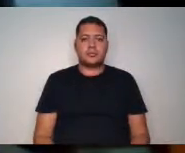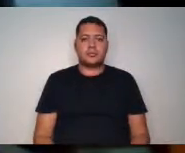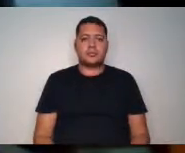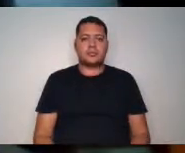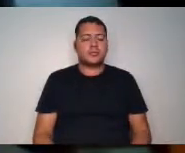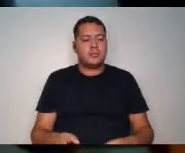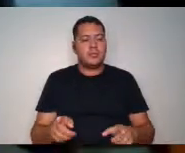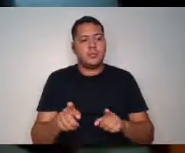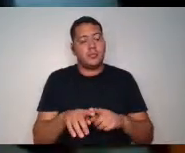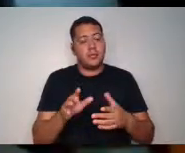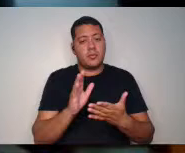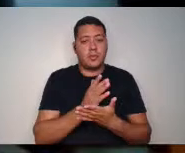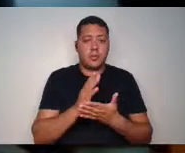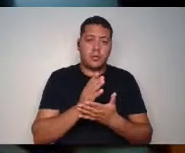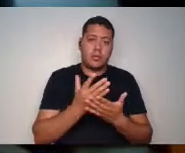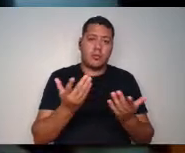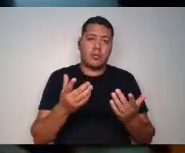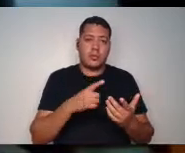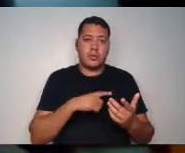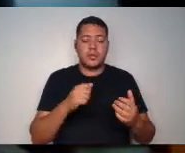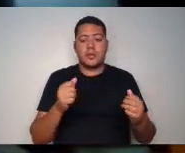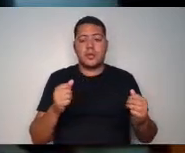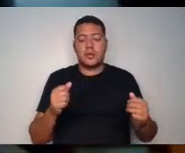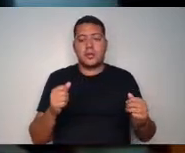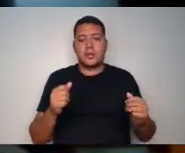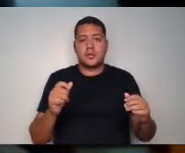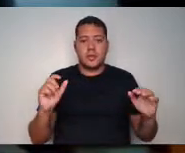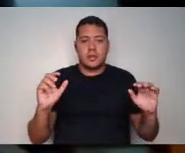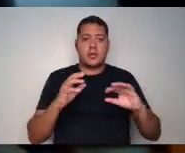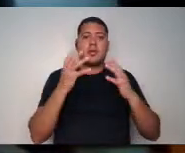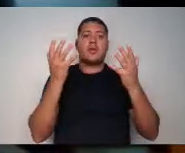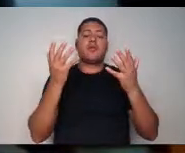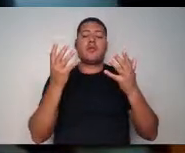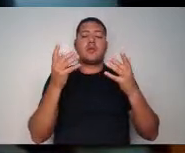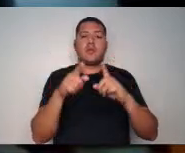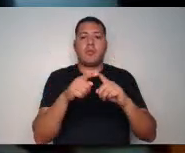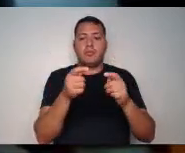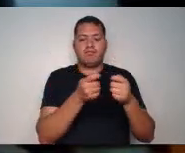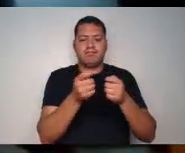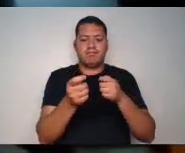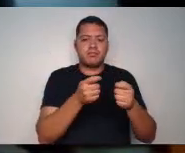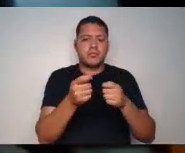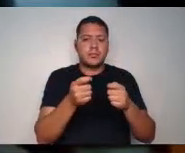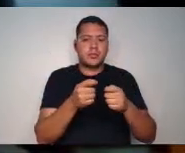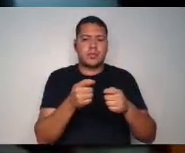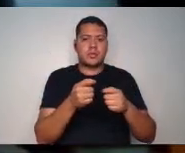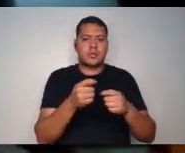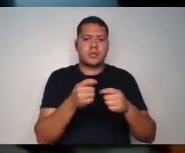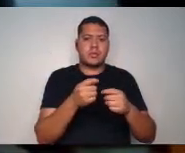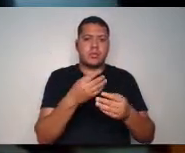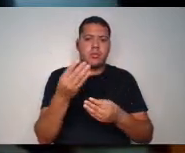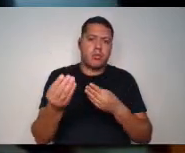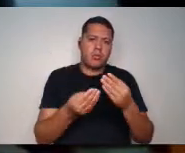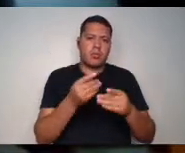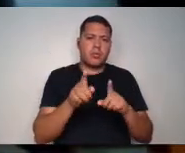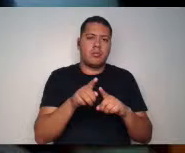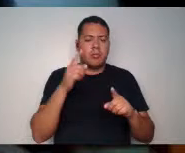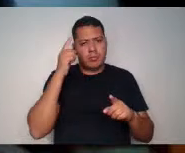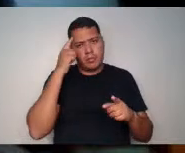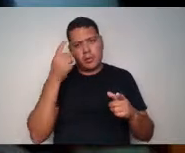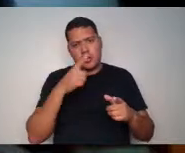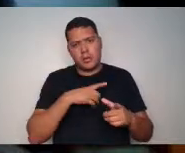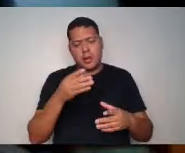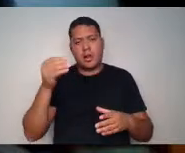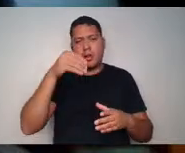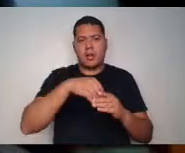is very important, you can leave it open, this regulation, because